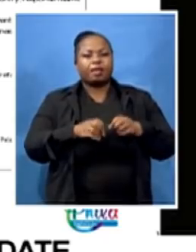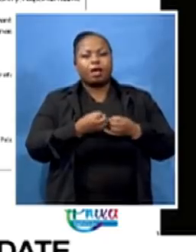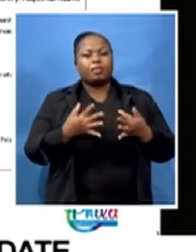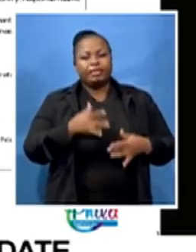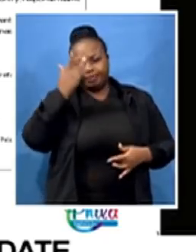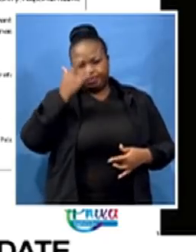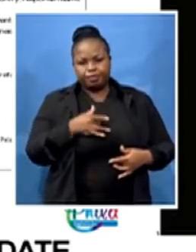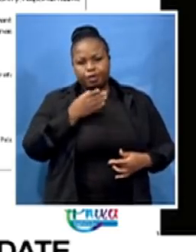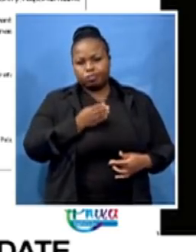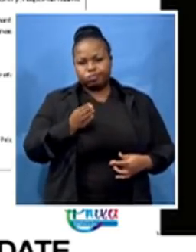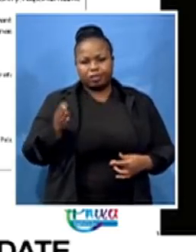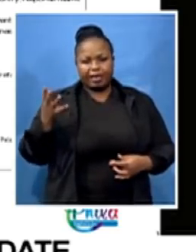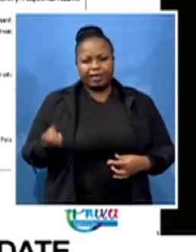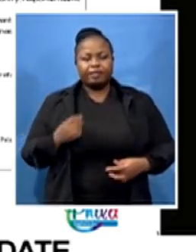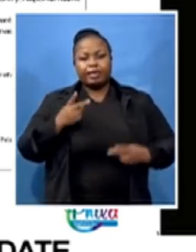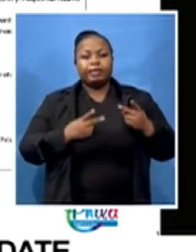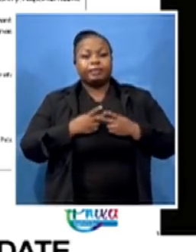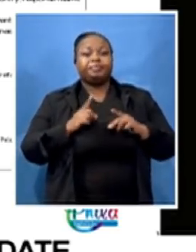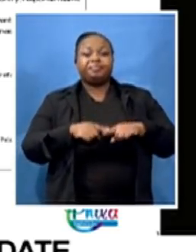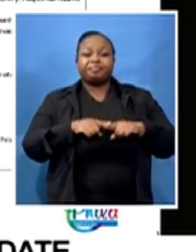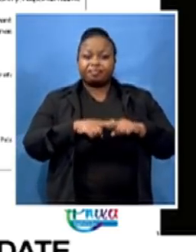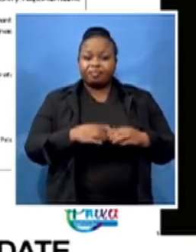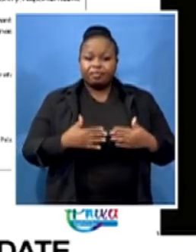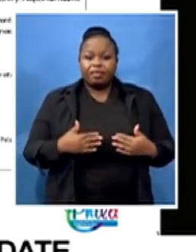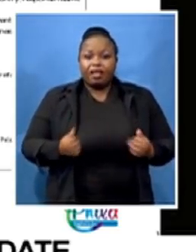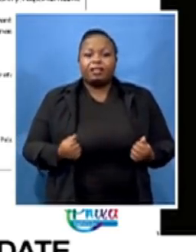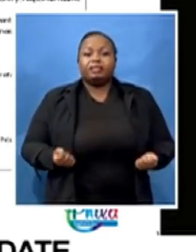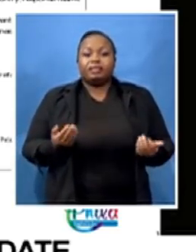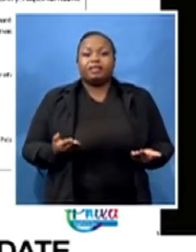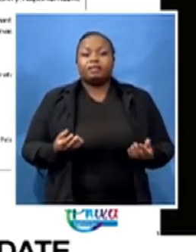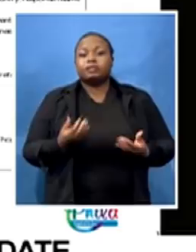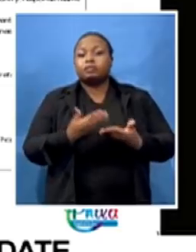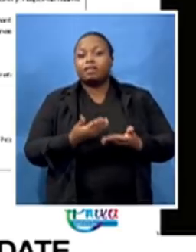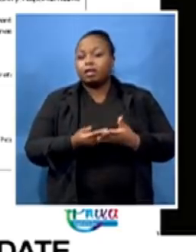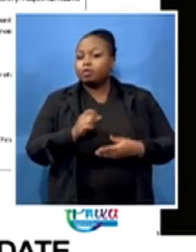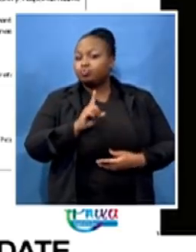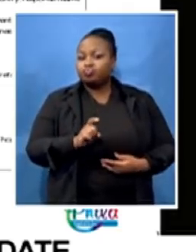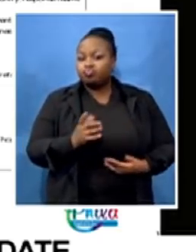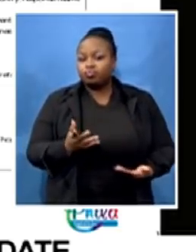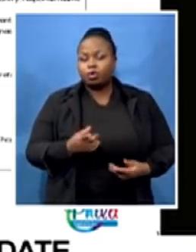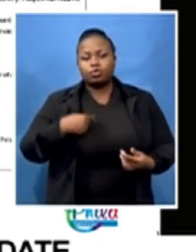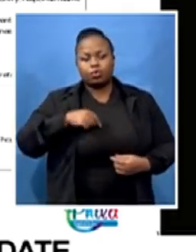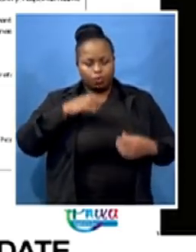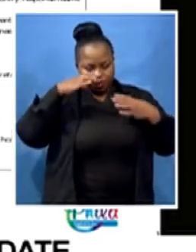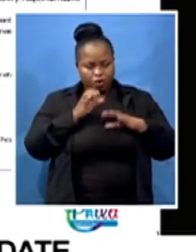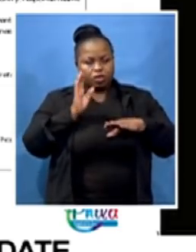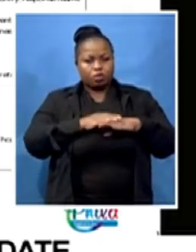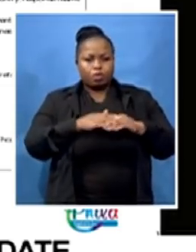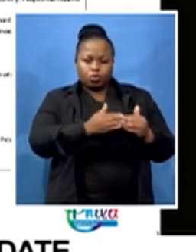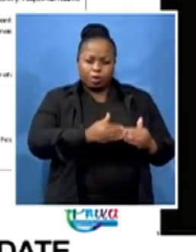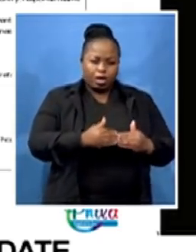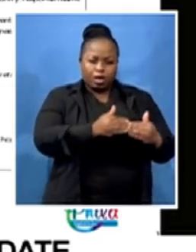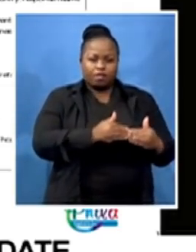health services in that particular area. So on areas where we're focusing on vigilant and we're watching out for emerging hotspots,